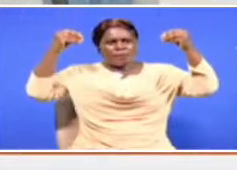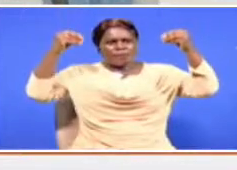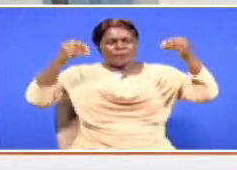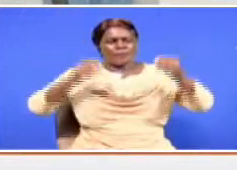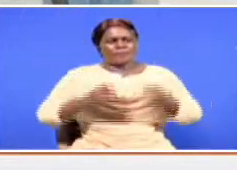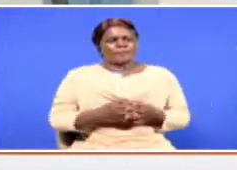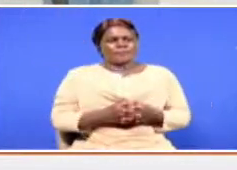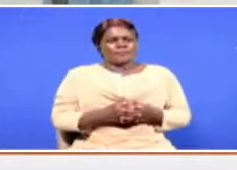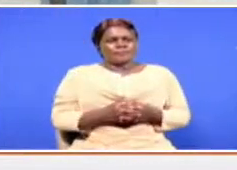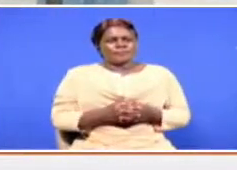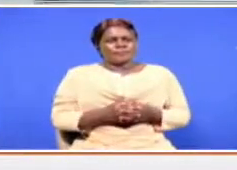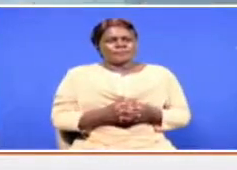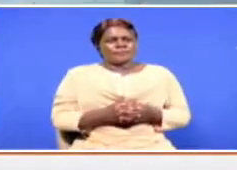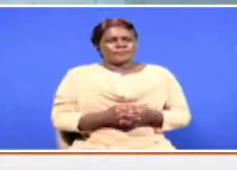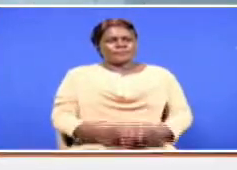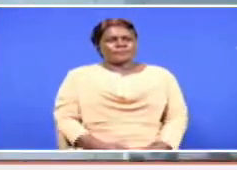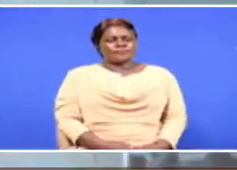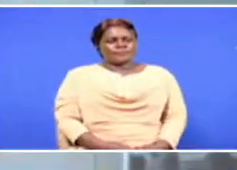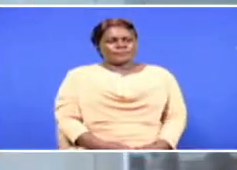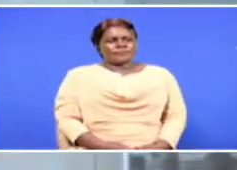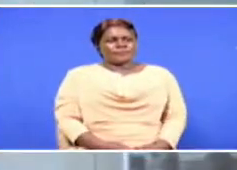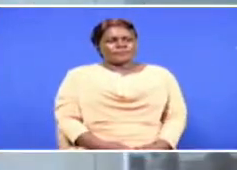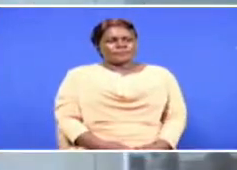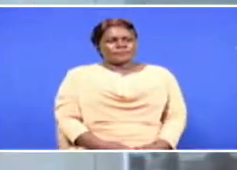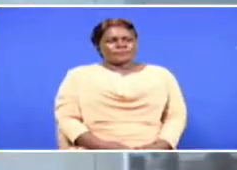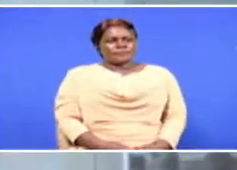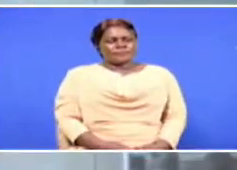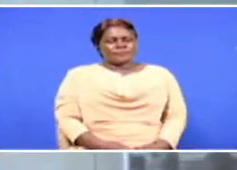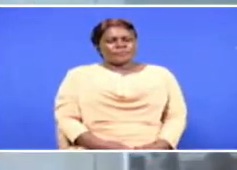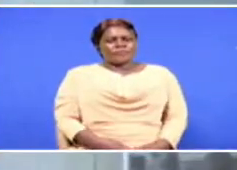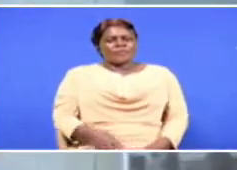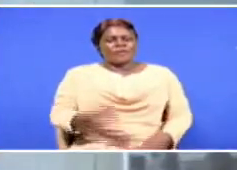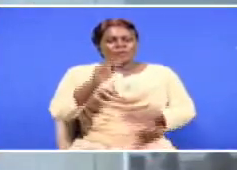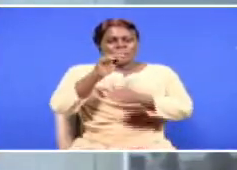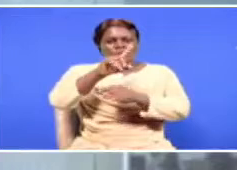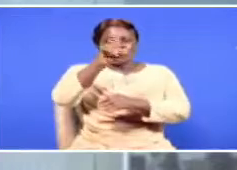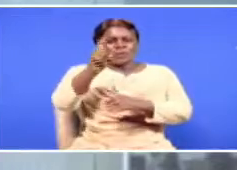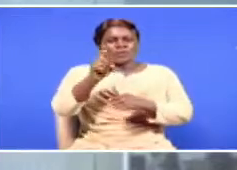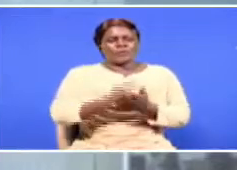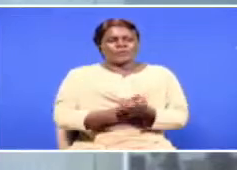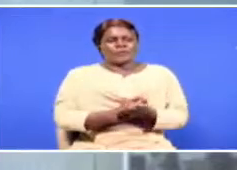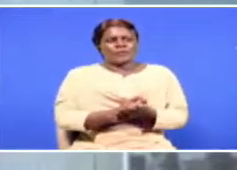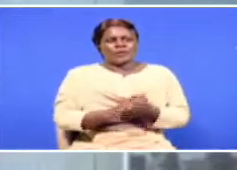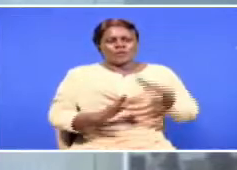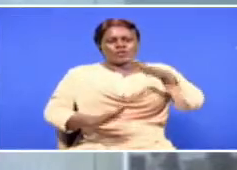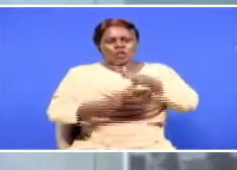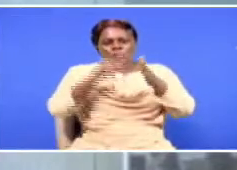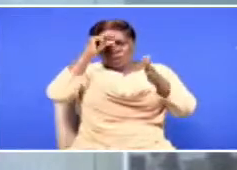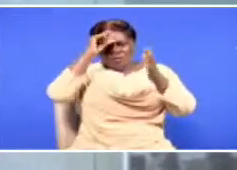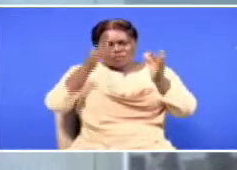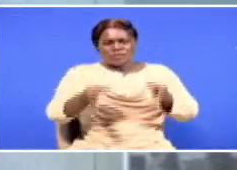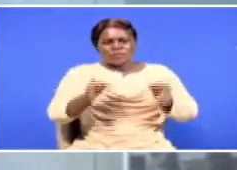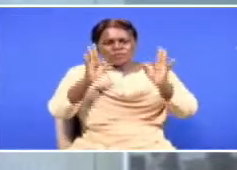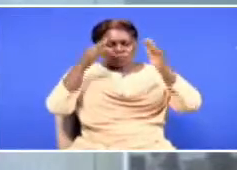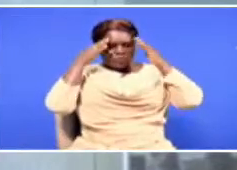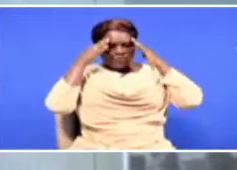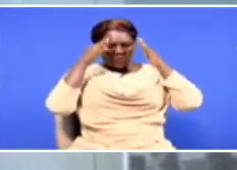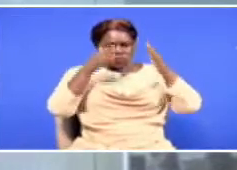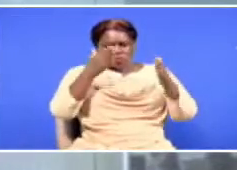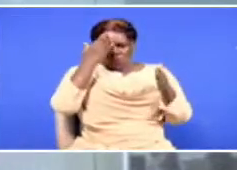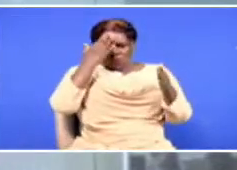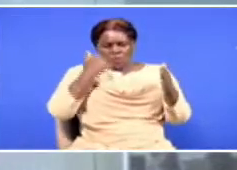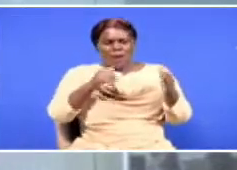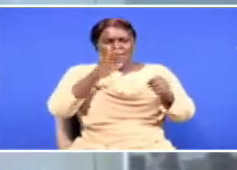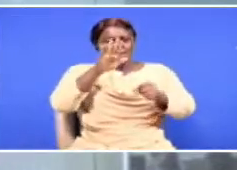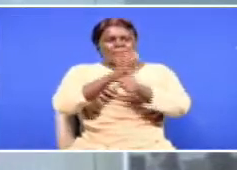TV, KTN News. We'll hear the plight of Kenyans is the question tonight, but then top government officials are on the spotlight following